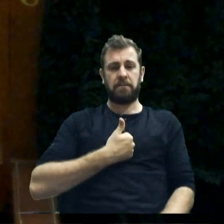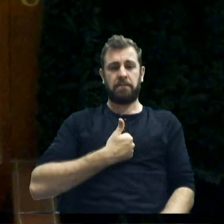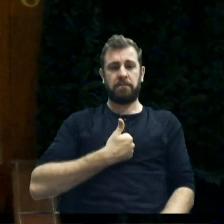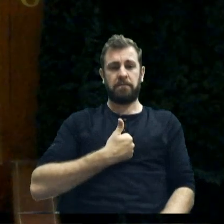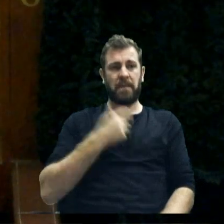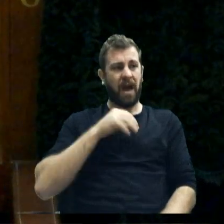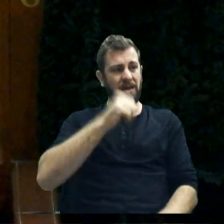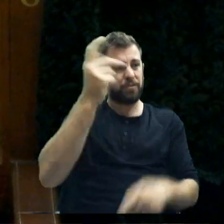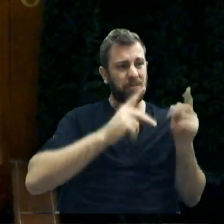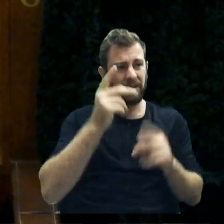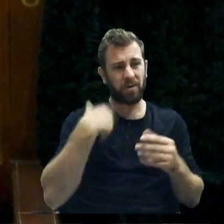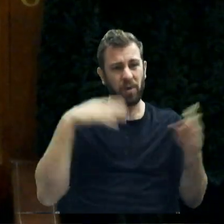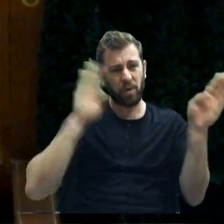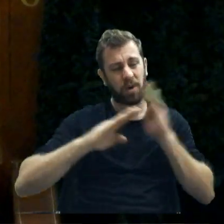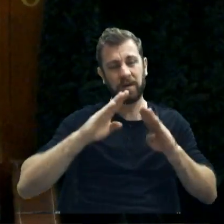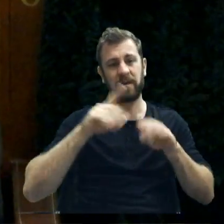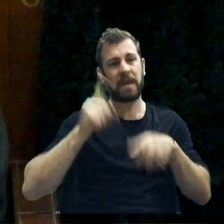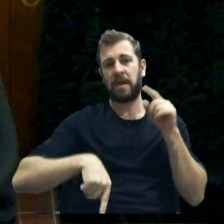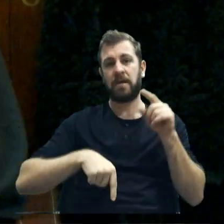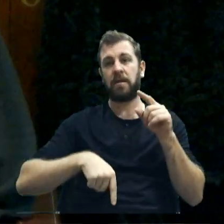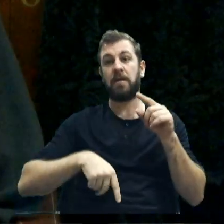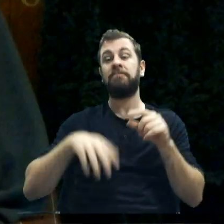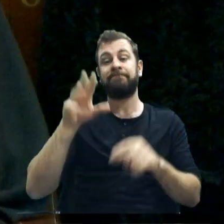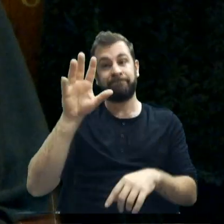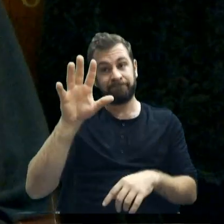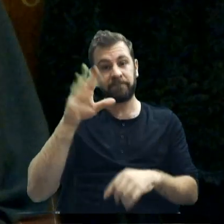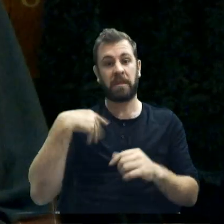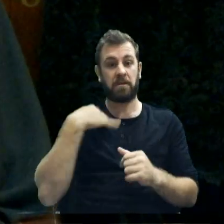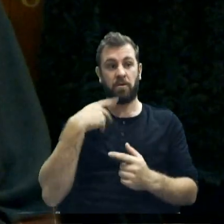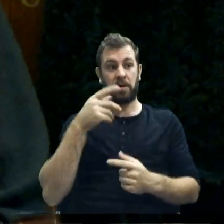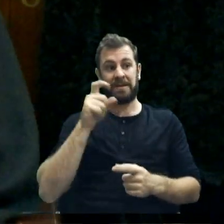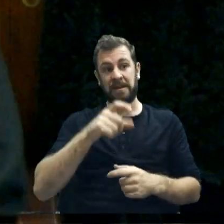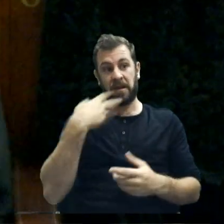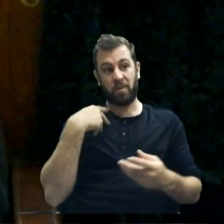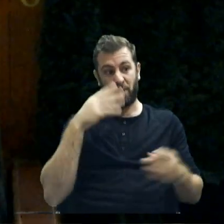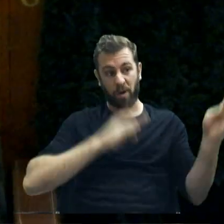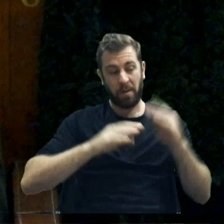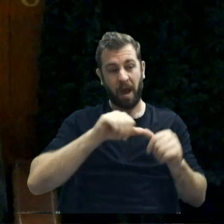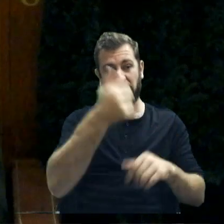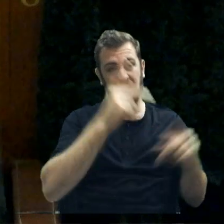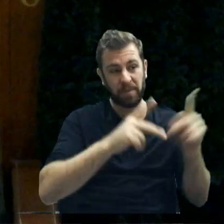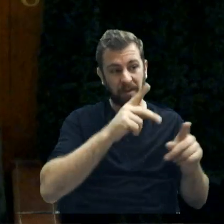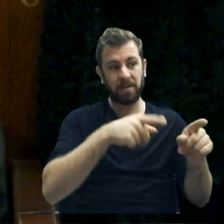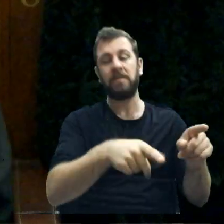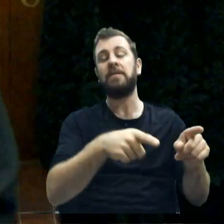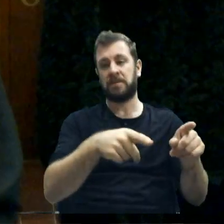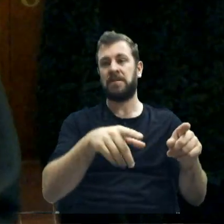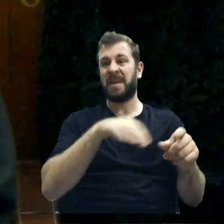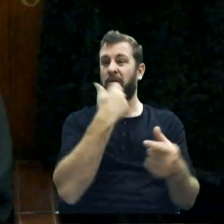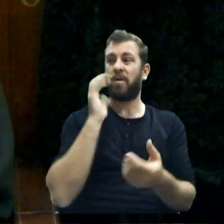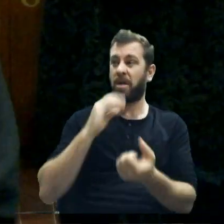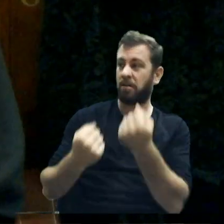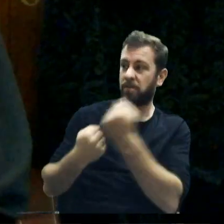as well. And that's the part that we don't get. We know there are people that we know that are suffering right now, going through a